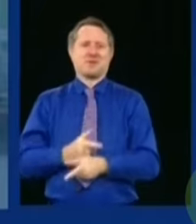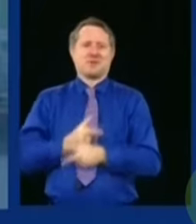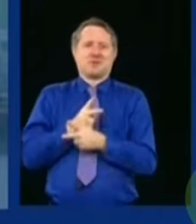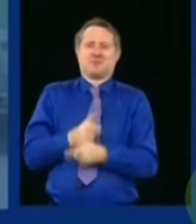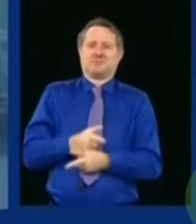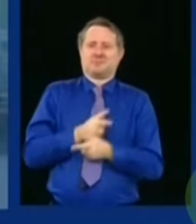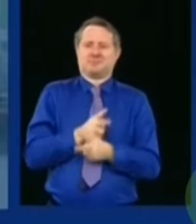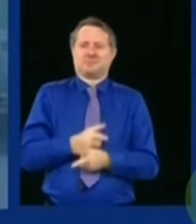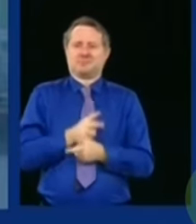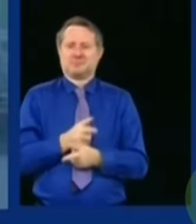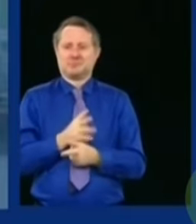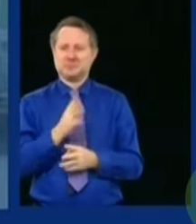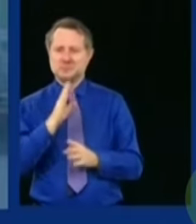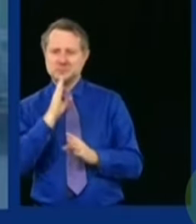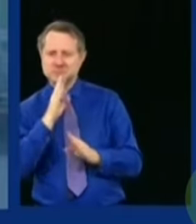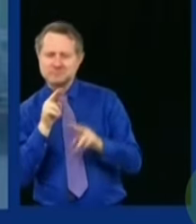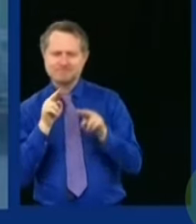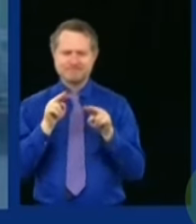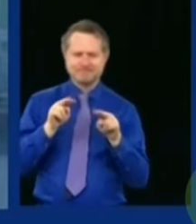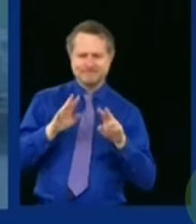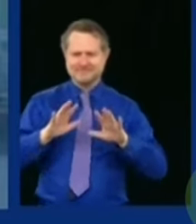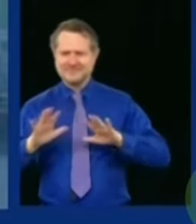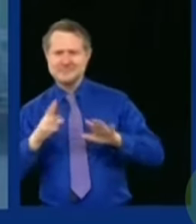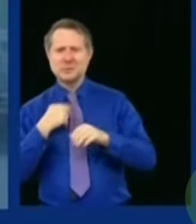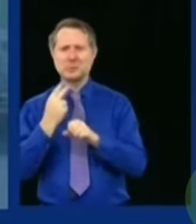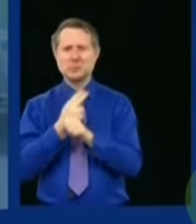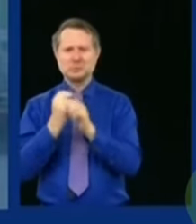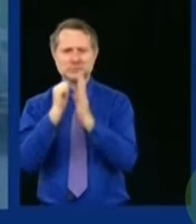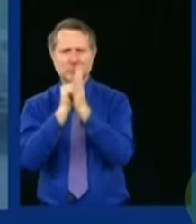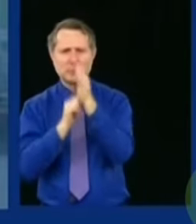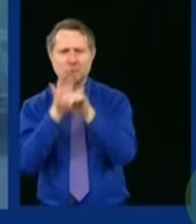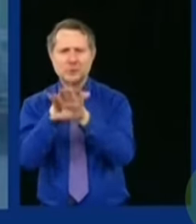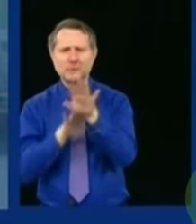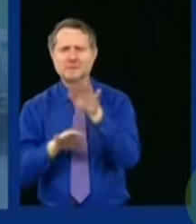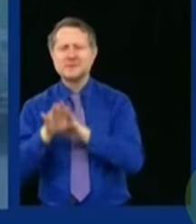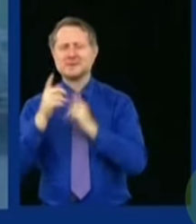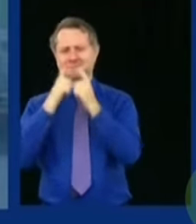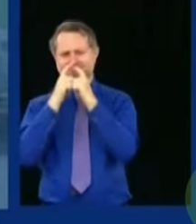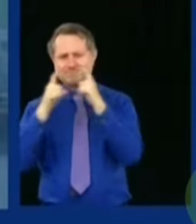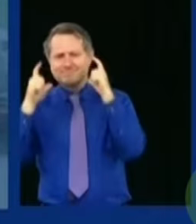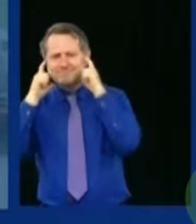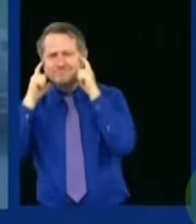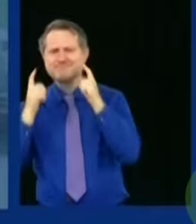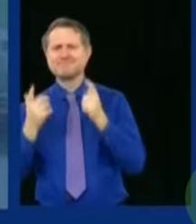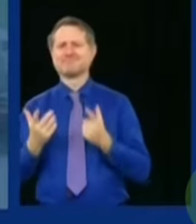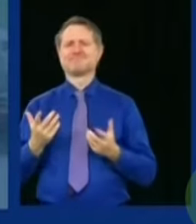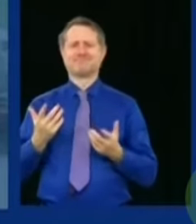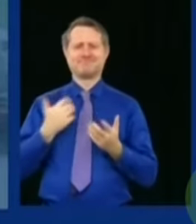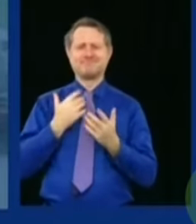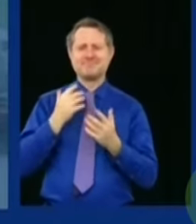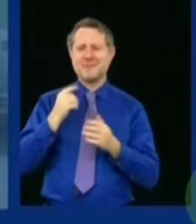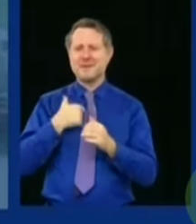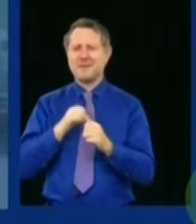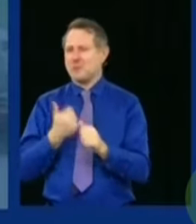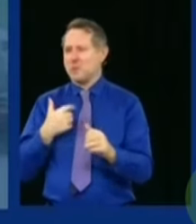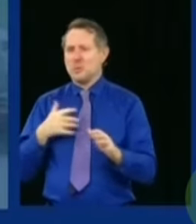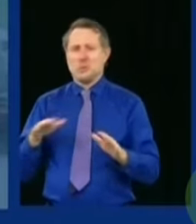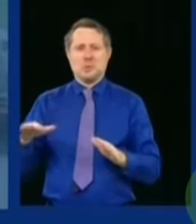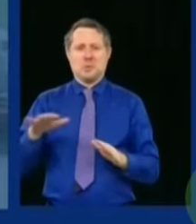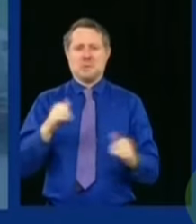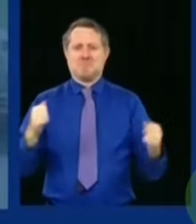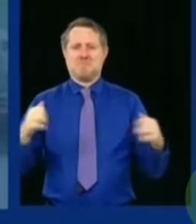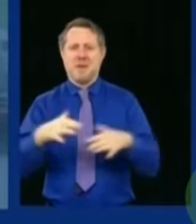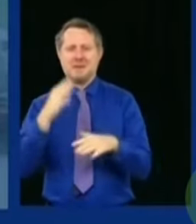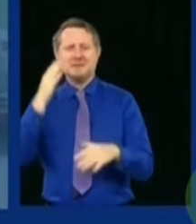Wearing a mask, wearing gloves, staying away from gatherings. I know they're inconvenient, But God